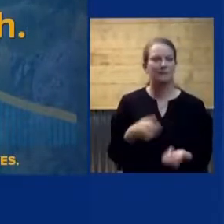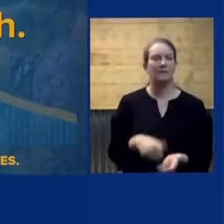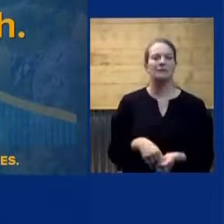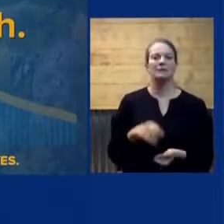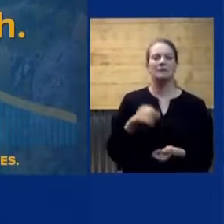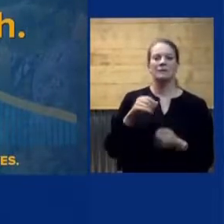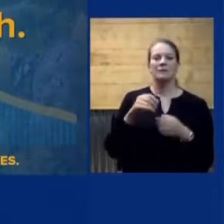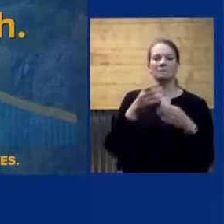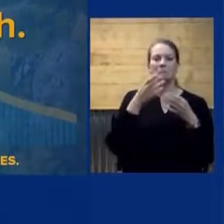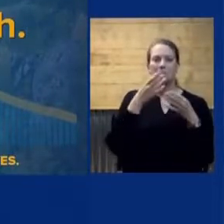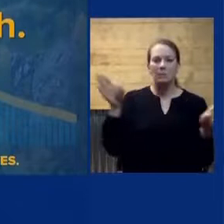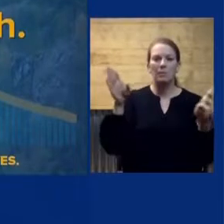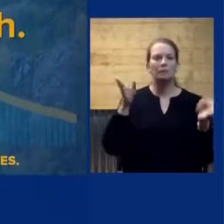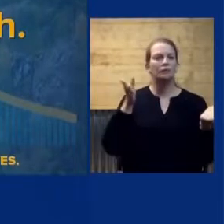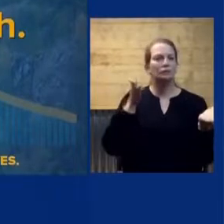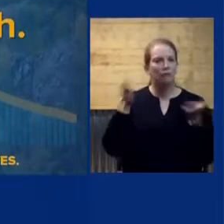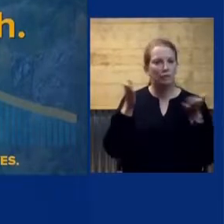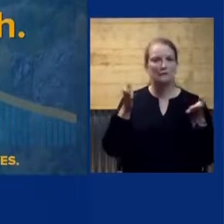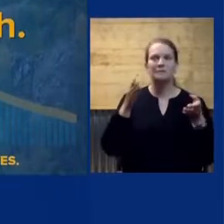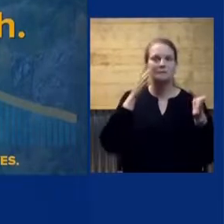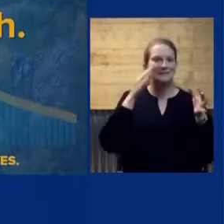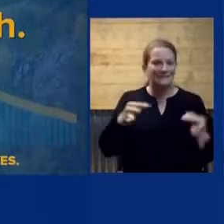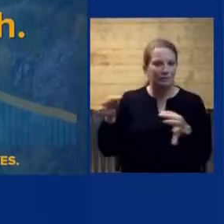the decisions that are made.